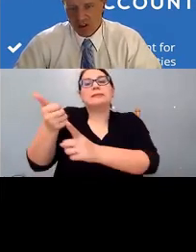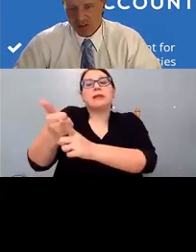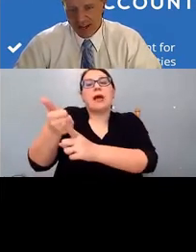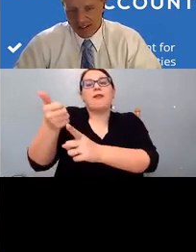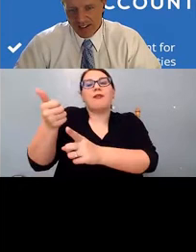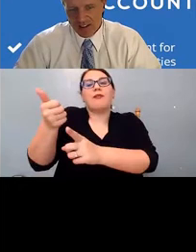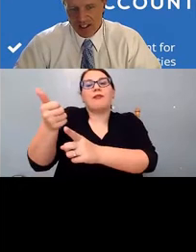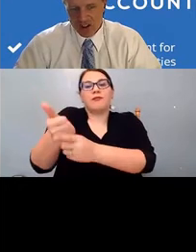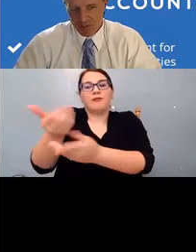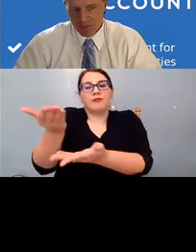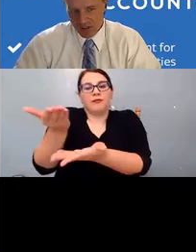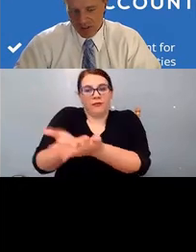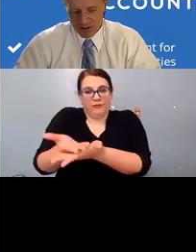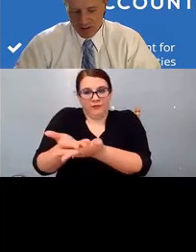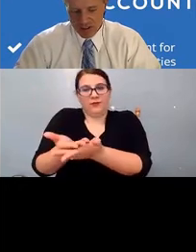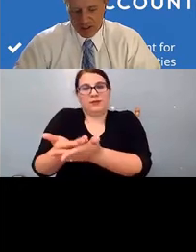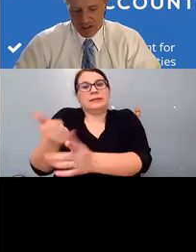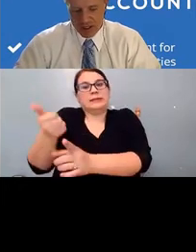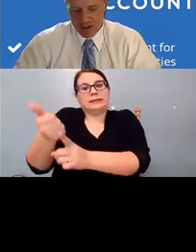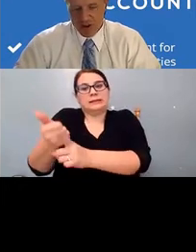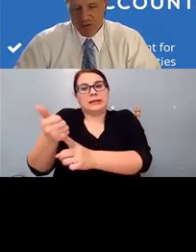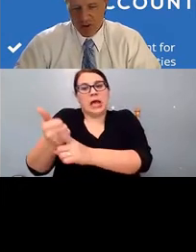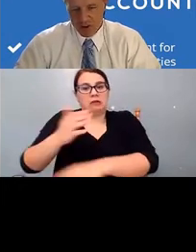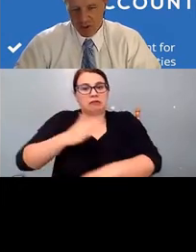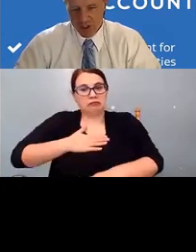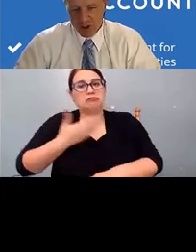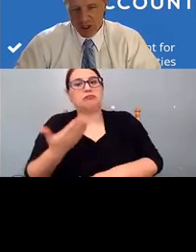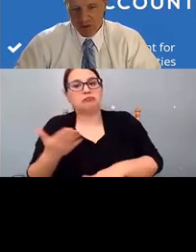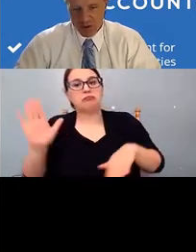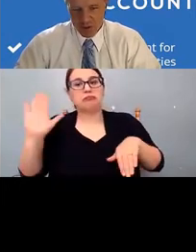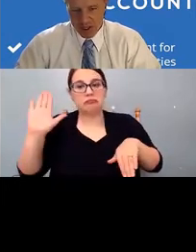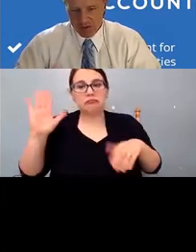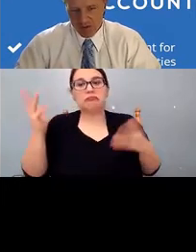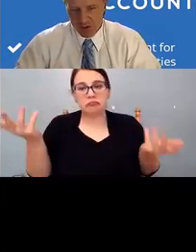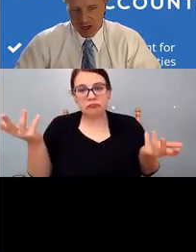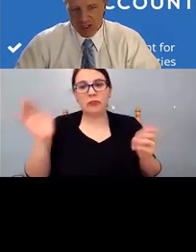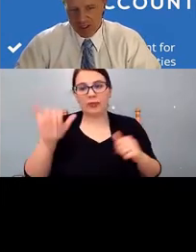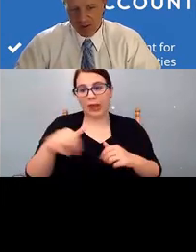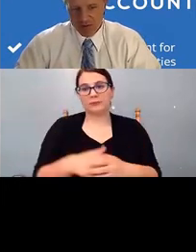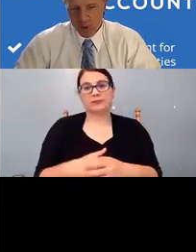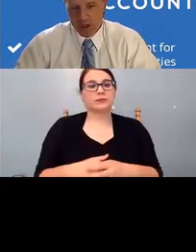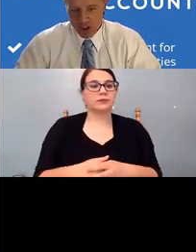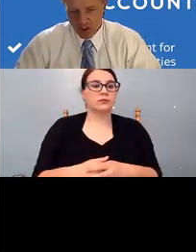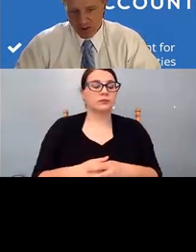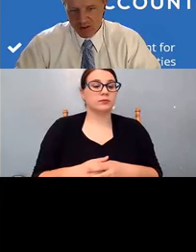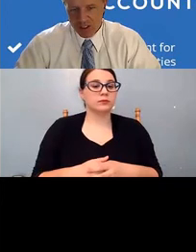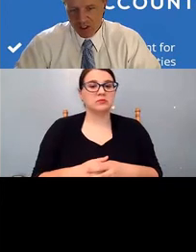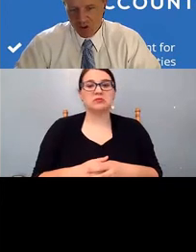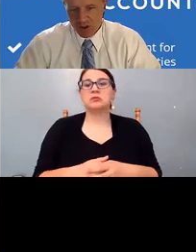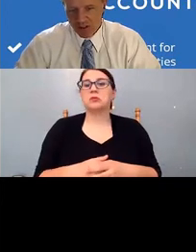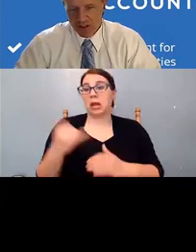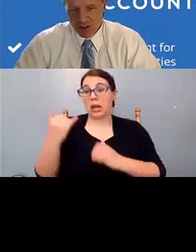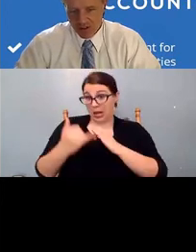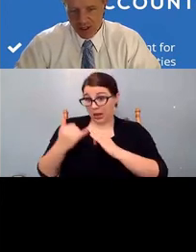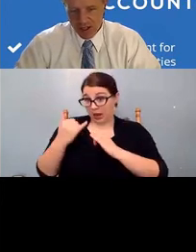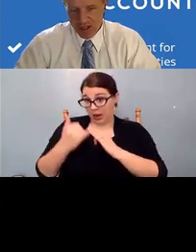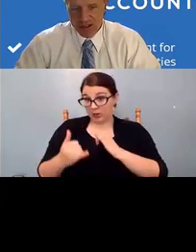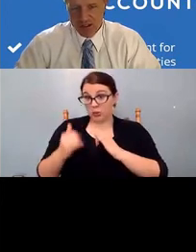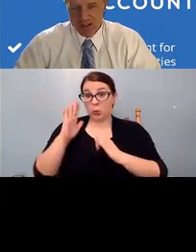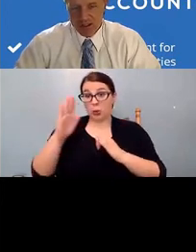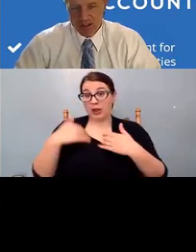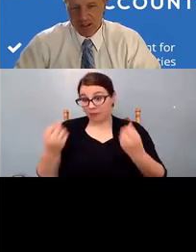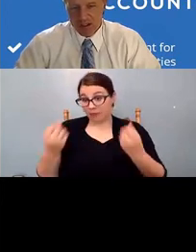or self-attestation basis. And the very final screen you'll come to will have a variety of questions that you'll then